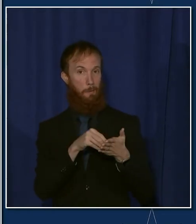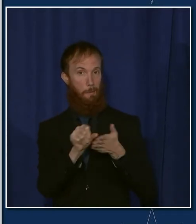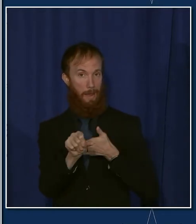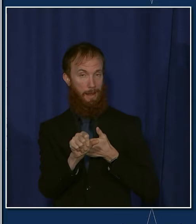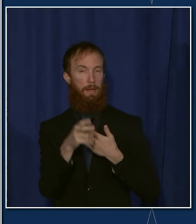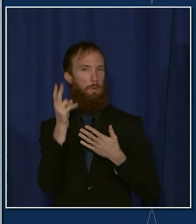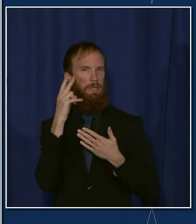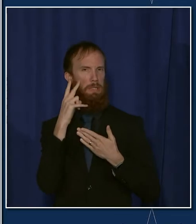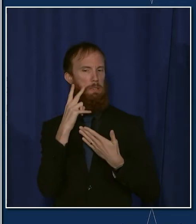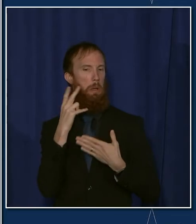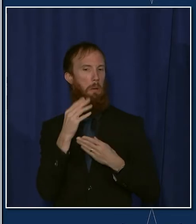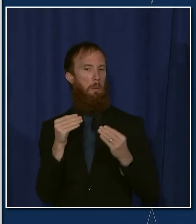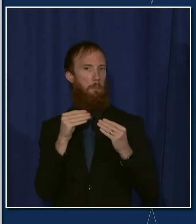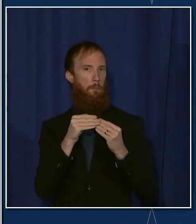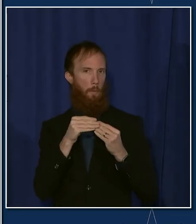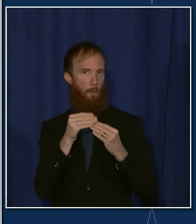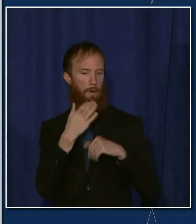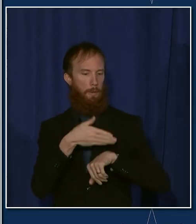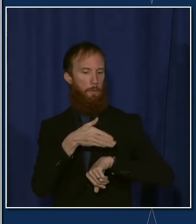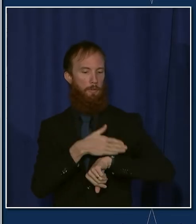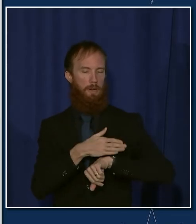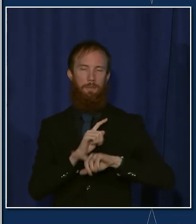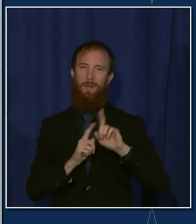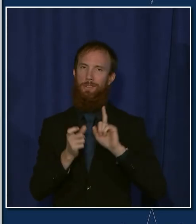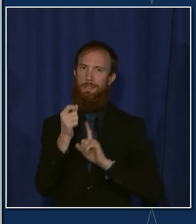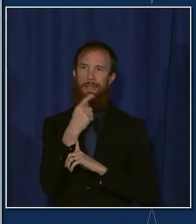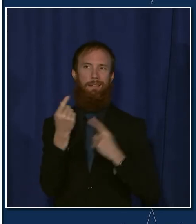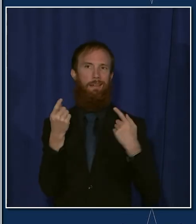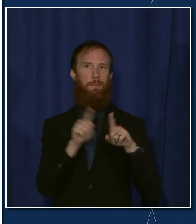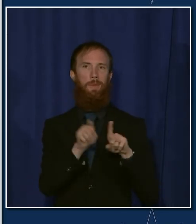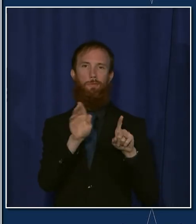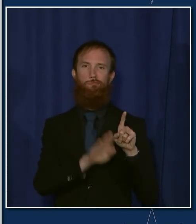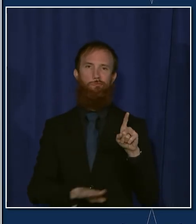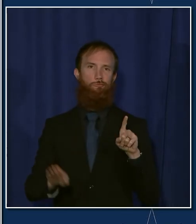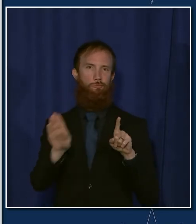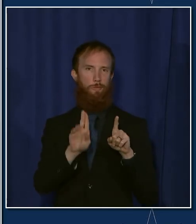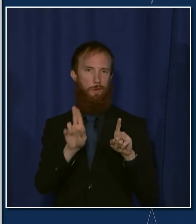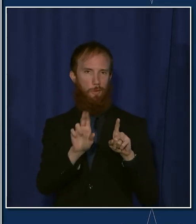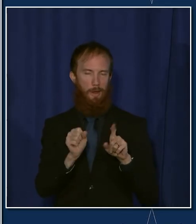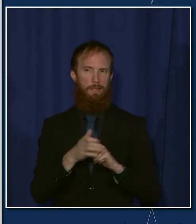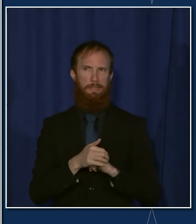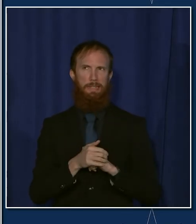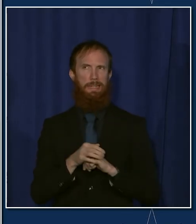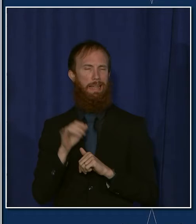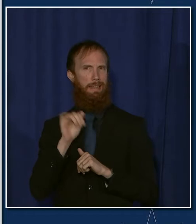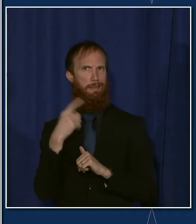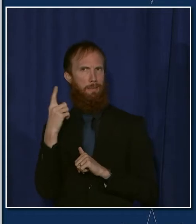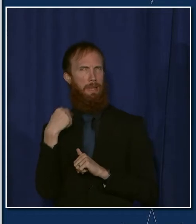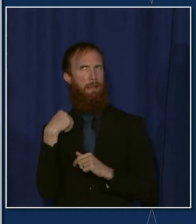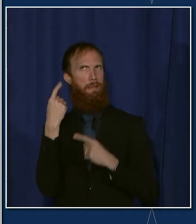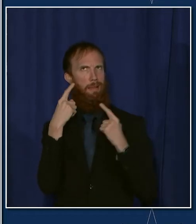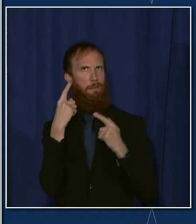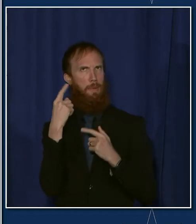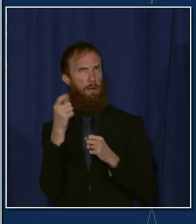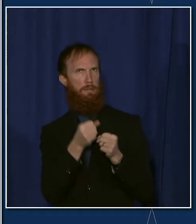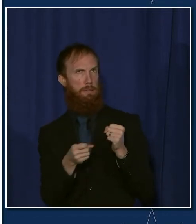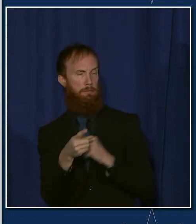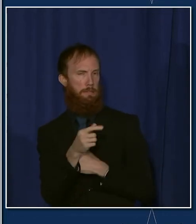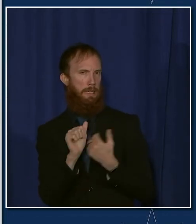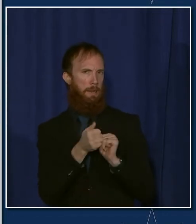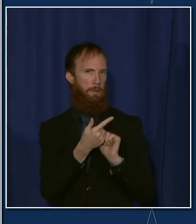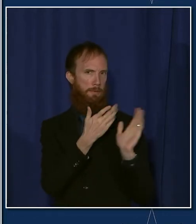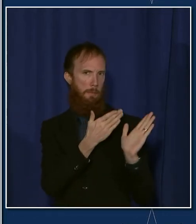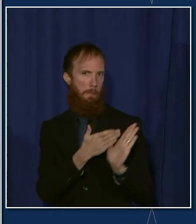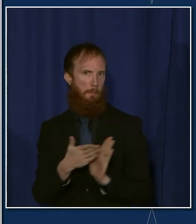better improvement with that. But it is a national issue. It is something, as I think about next year, that I'm already looking at how do we plan for next year